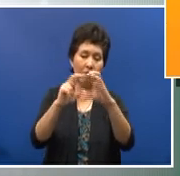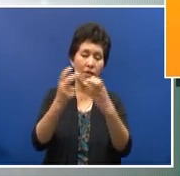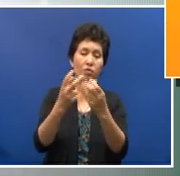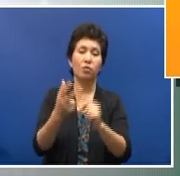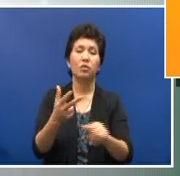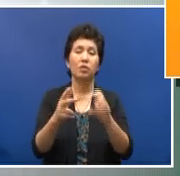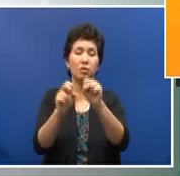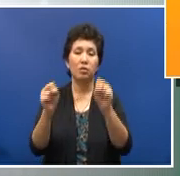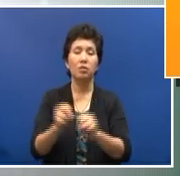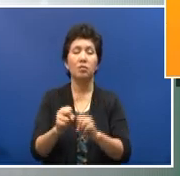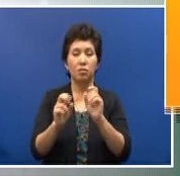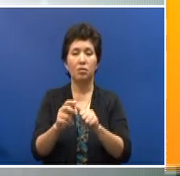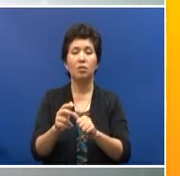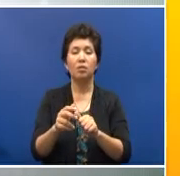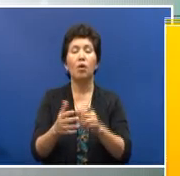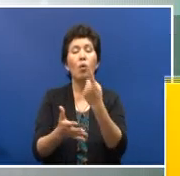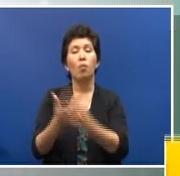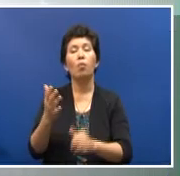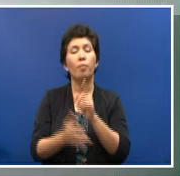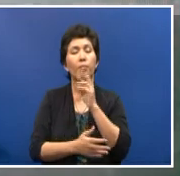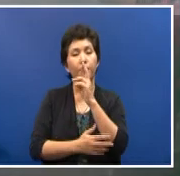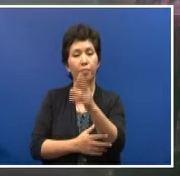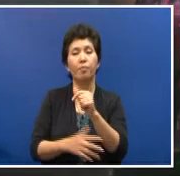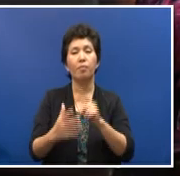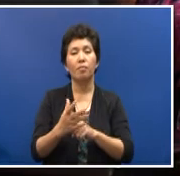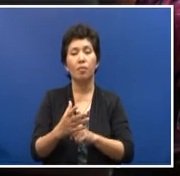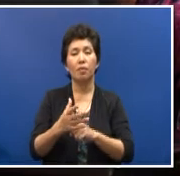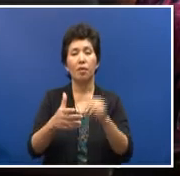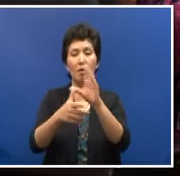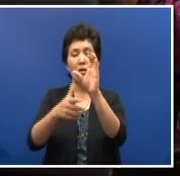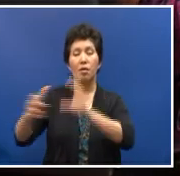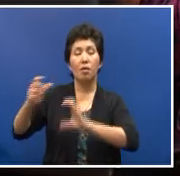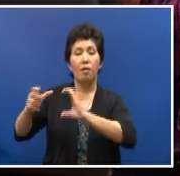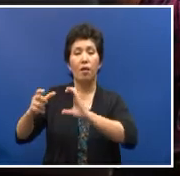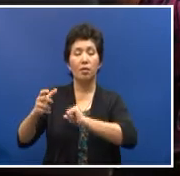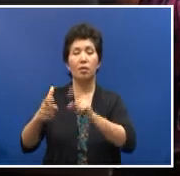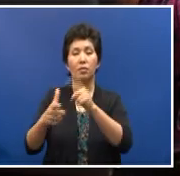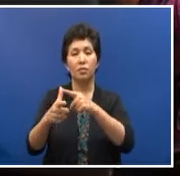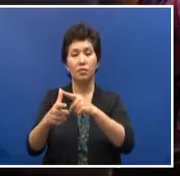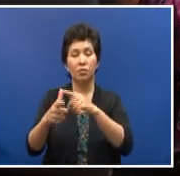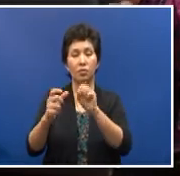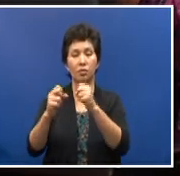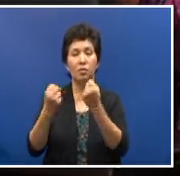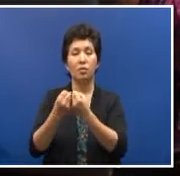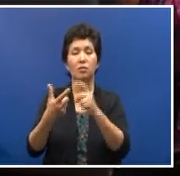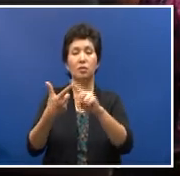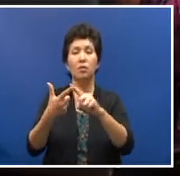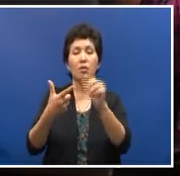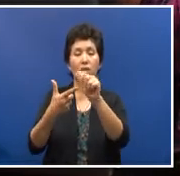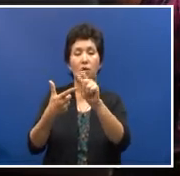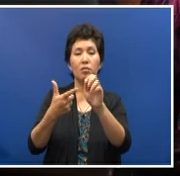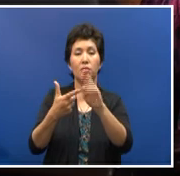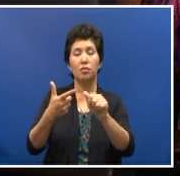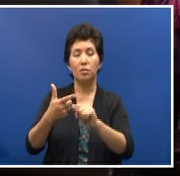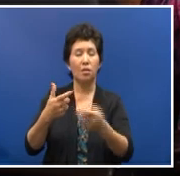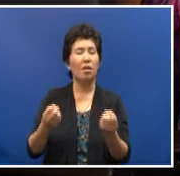Okay, can you recall what are the characteristics of these societies? Okay, egalitarian societies, we